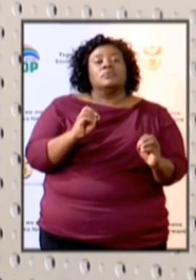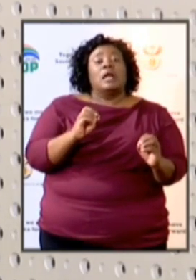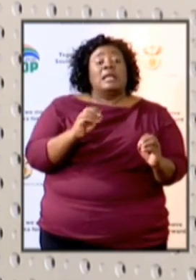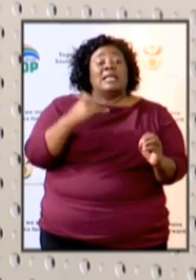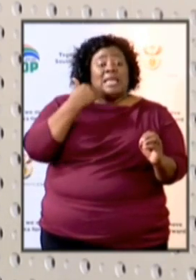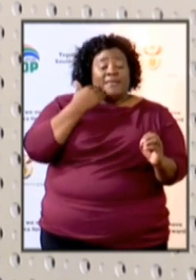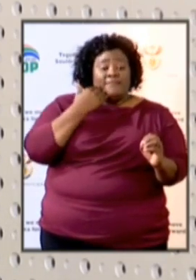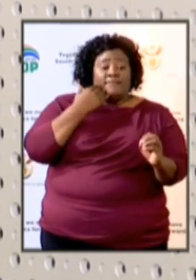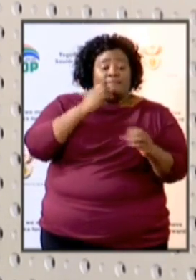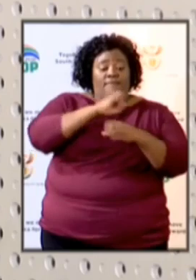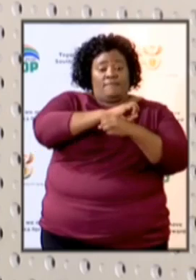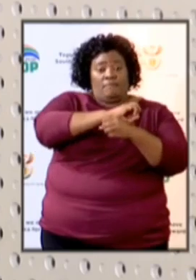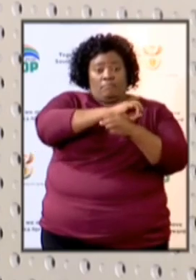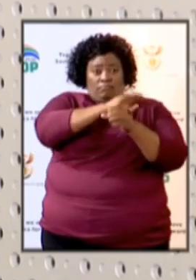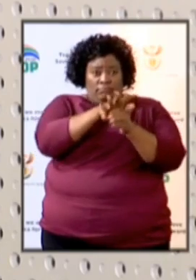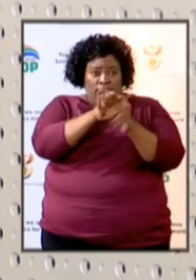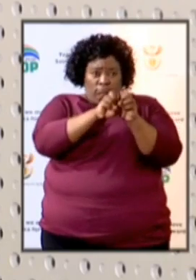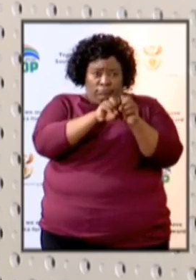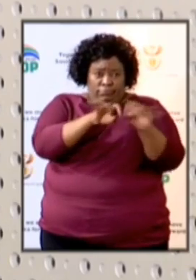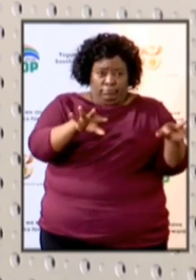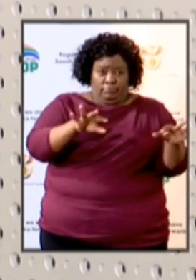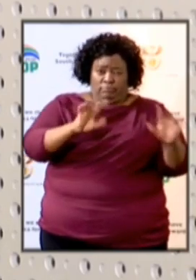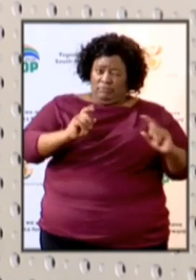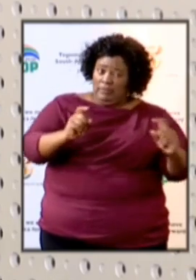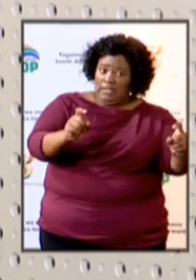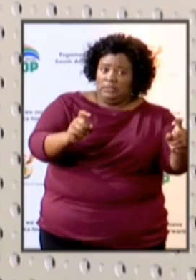go very fast.